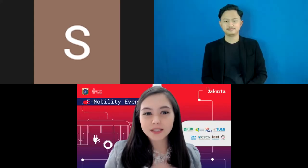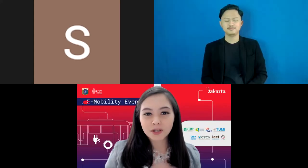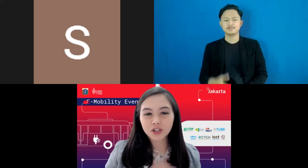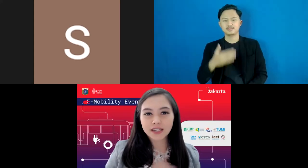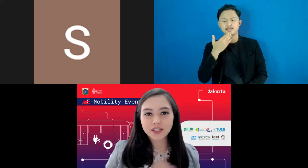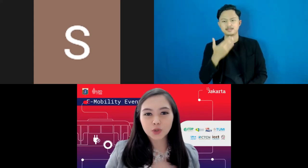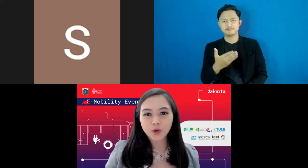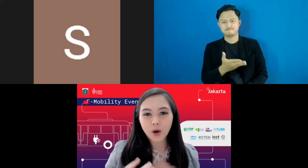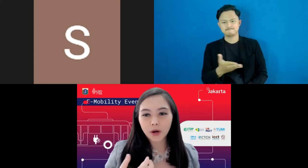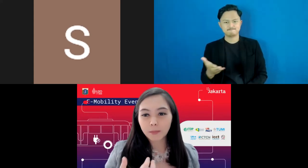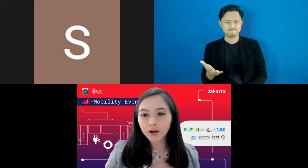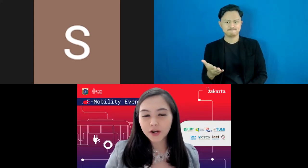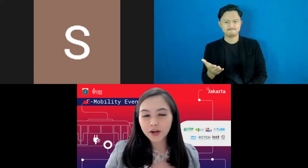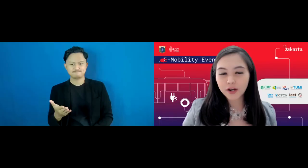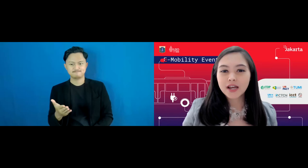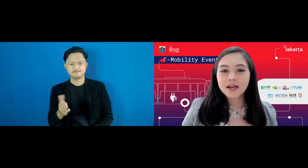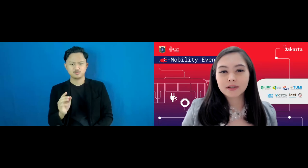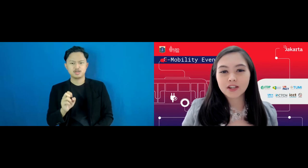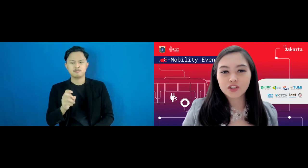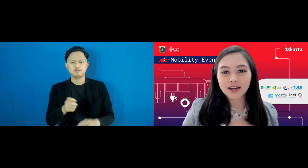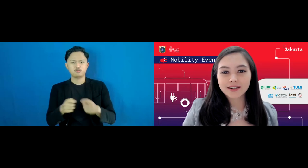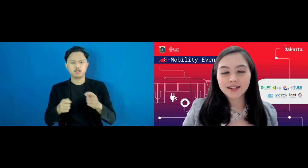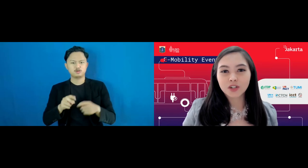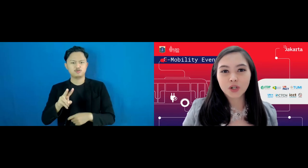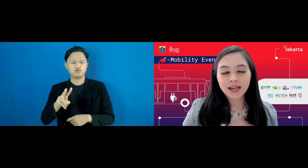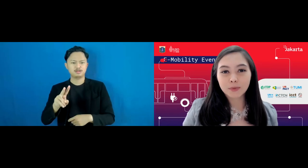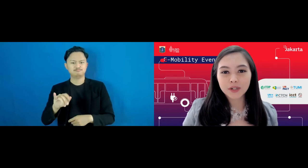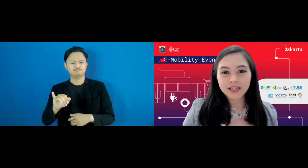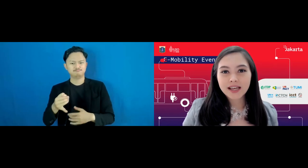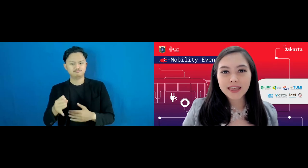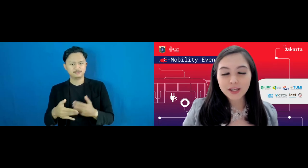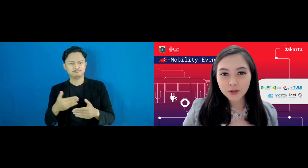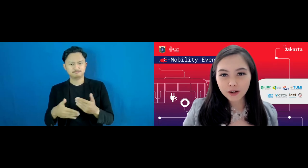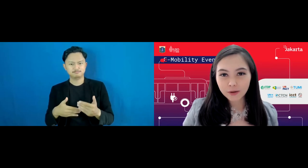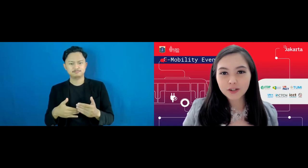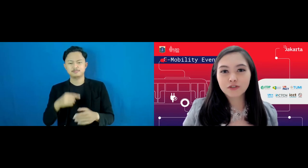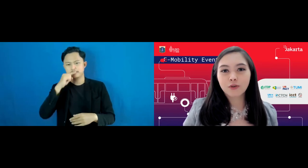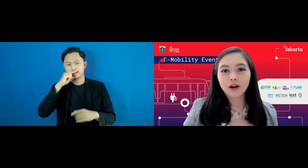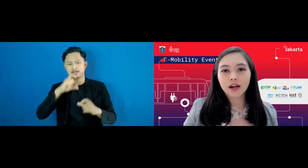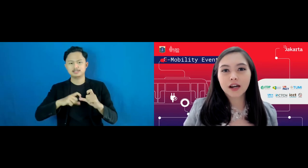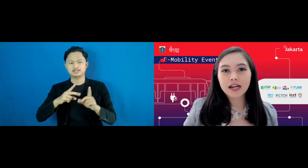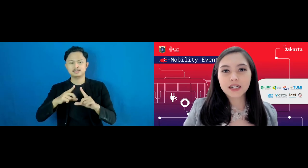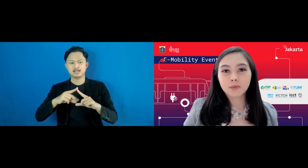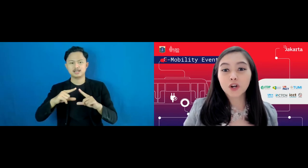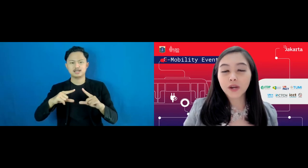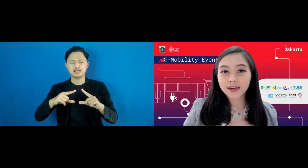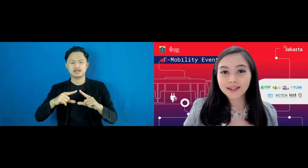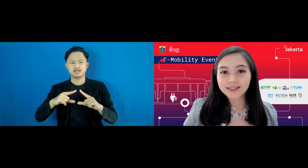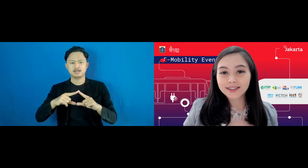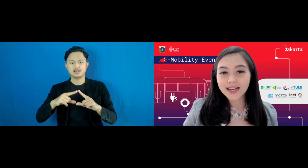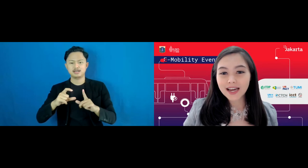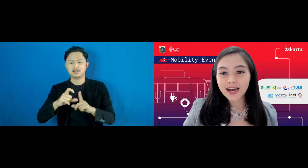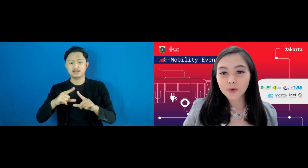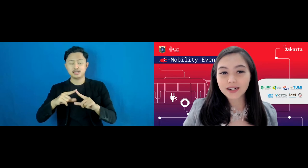much, especially to our moderator, Ms. Sharada Golapudi. Thank you very much for